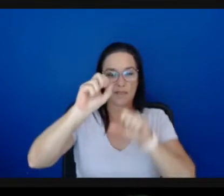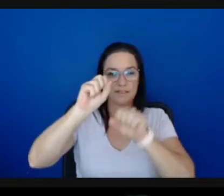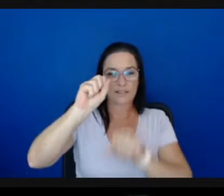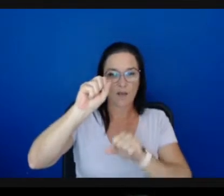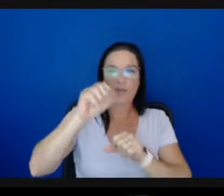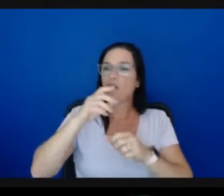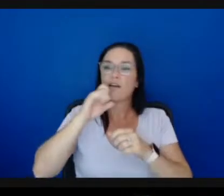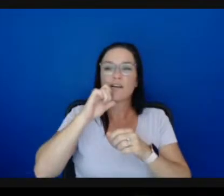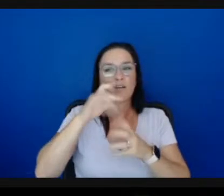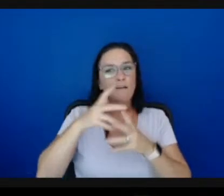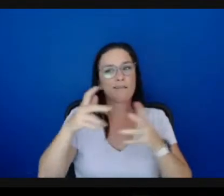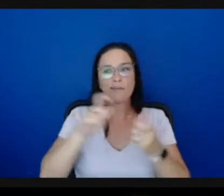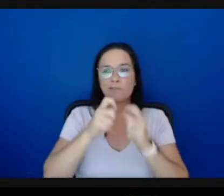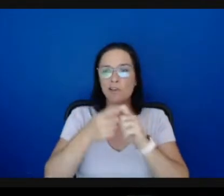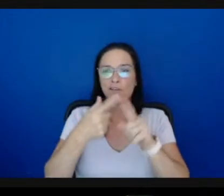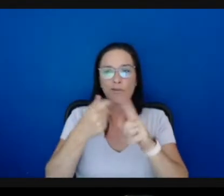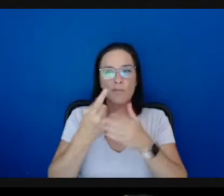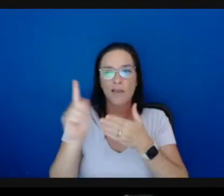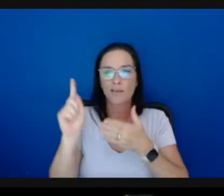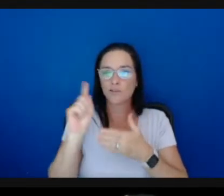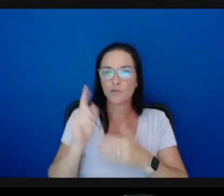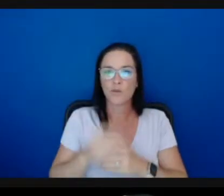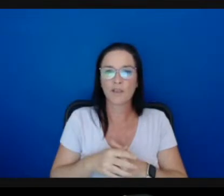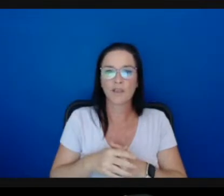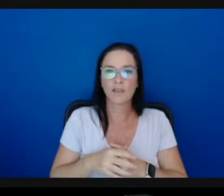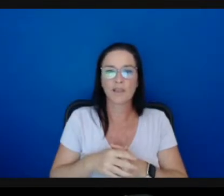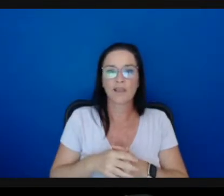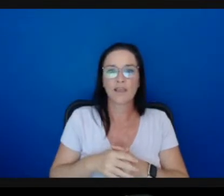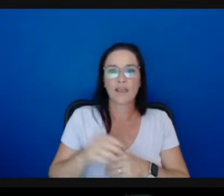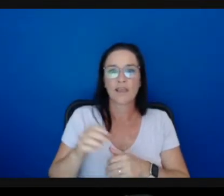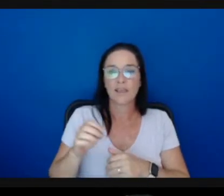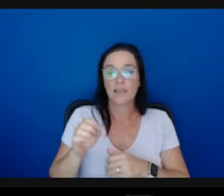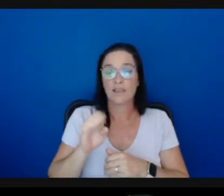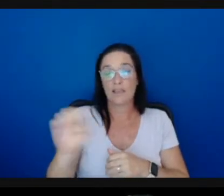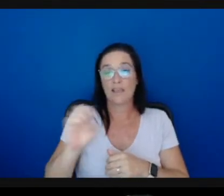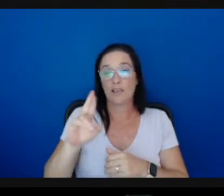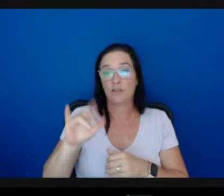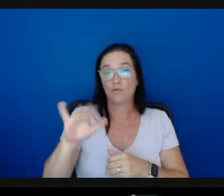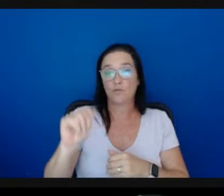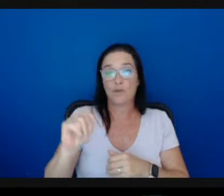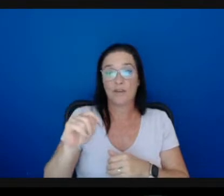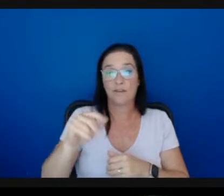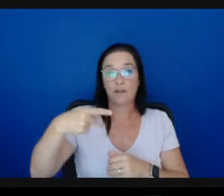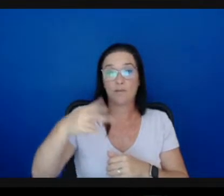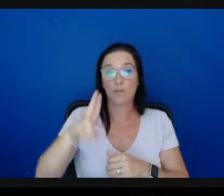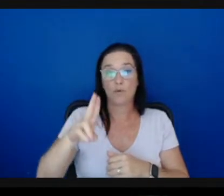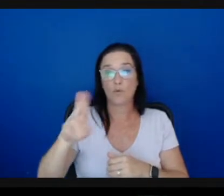of change from last week. On an east rift at Pu'o'o, a similar pattern, not a lot of change from last week either.